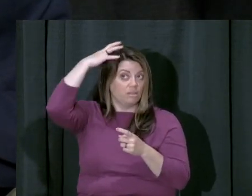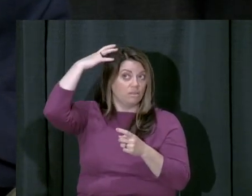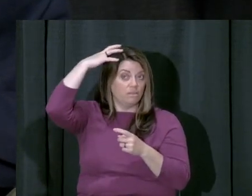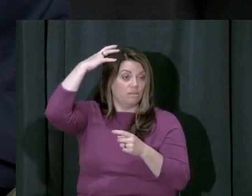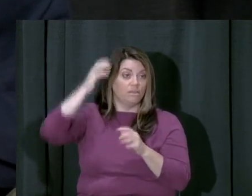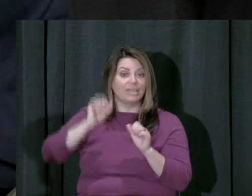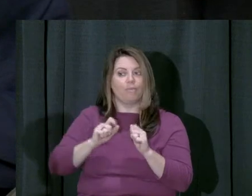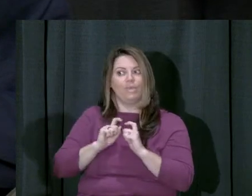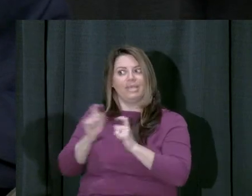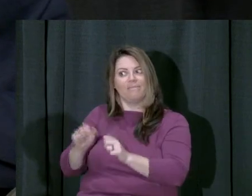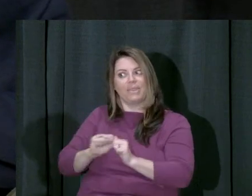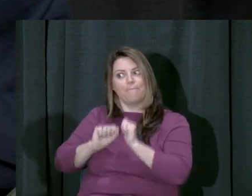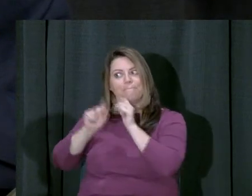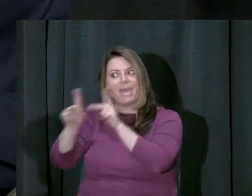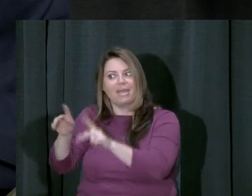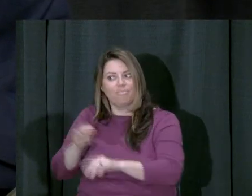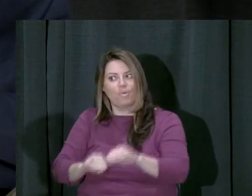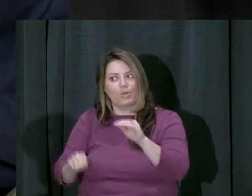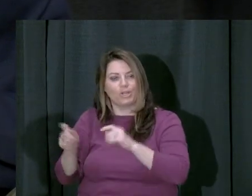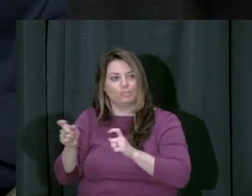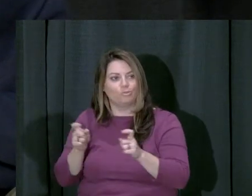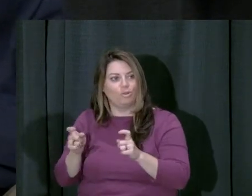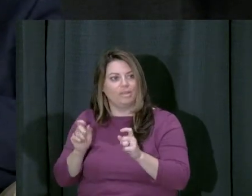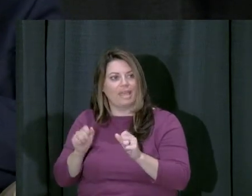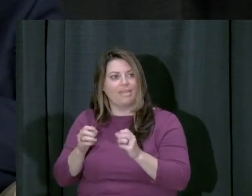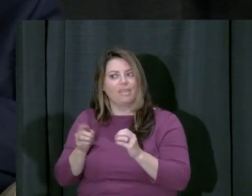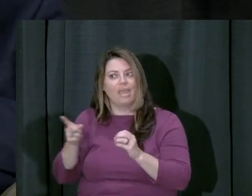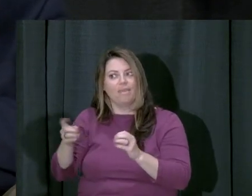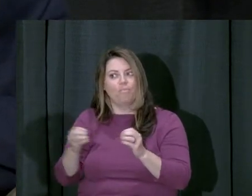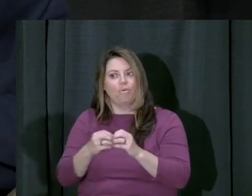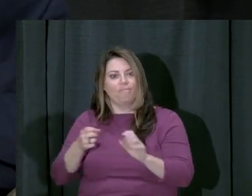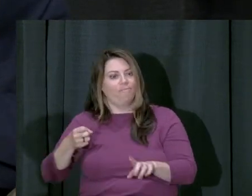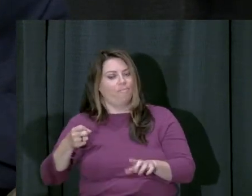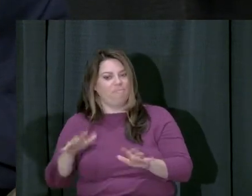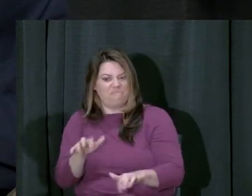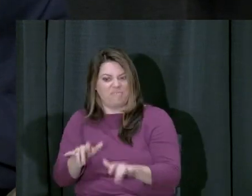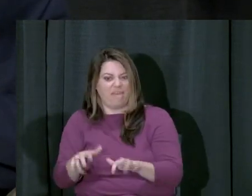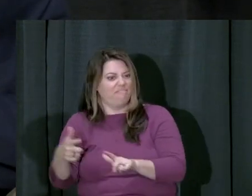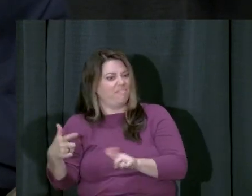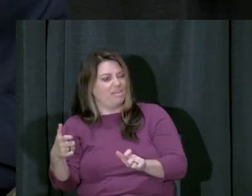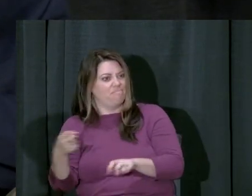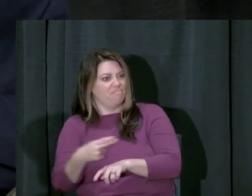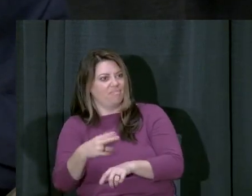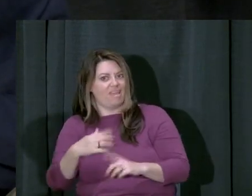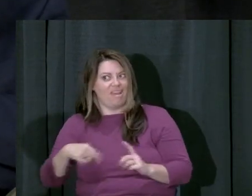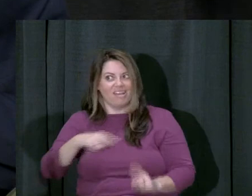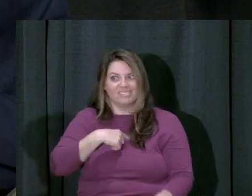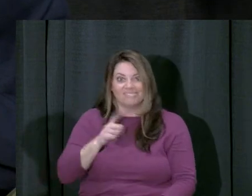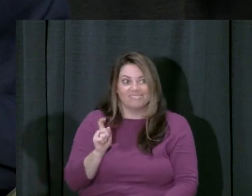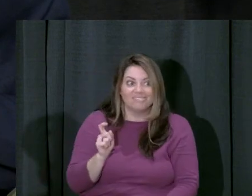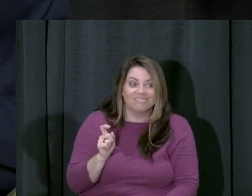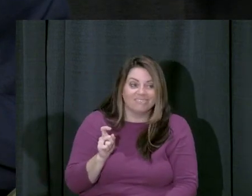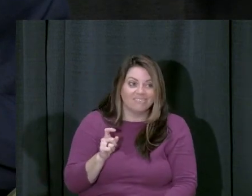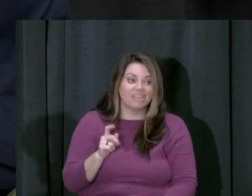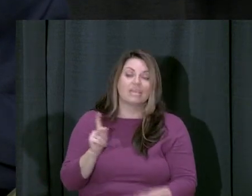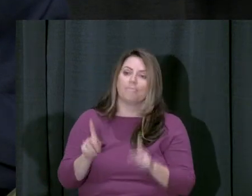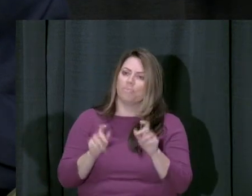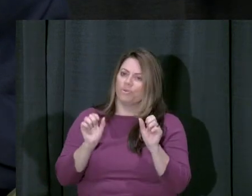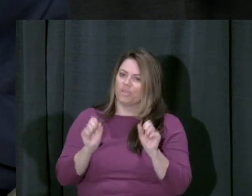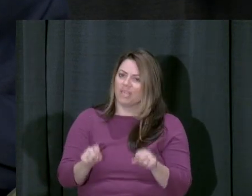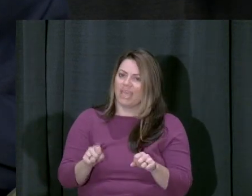give them back the motor control? Can they be faster typists than the rest of us? Mm-hmm. Can people think? They're actually talking